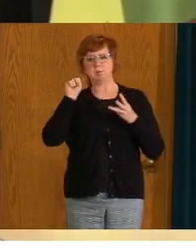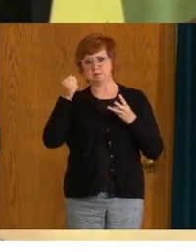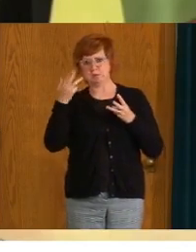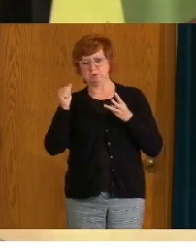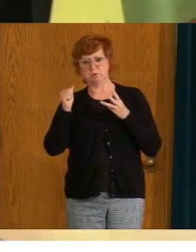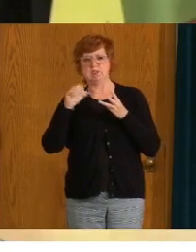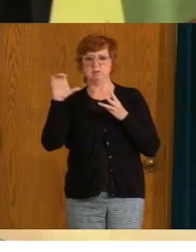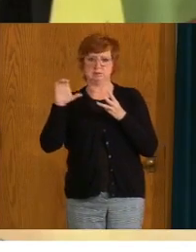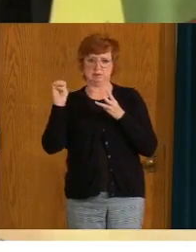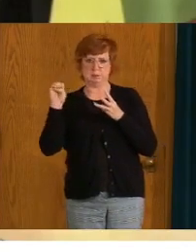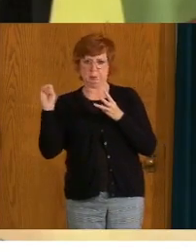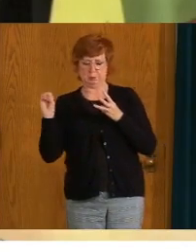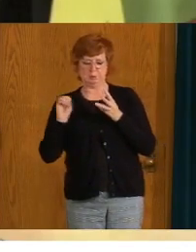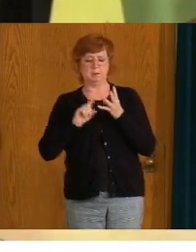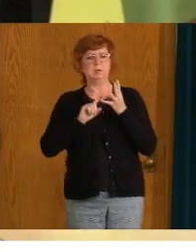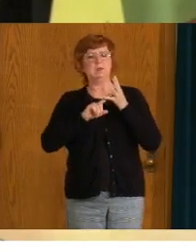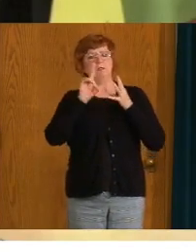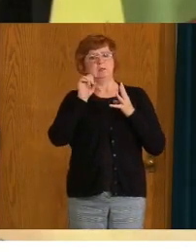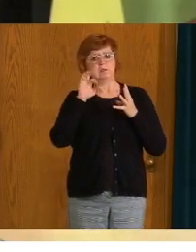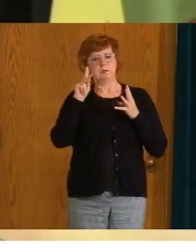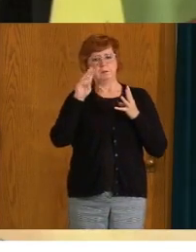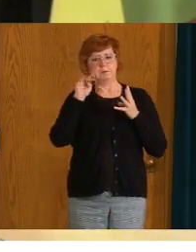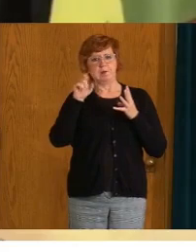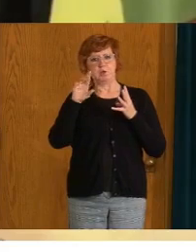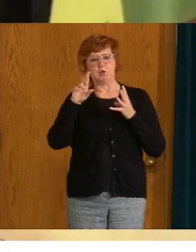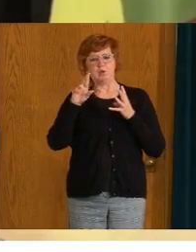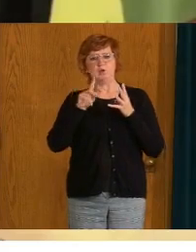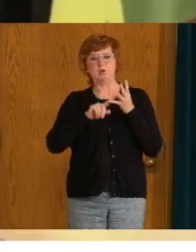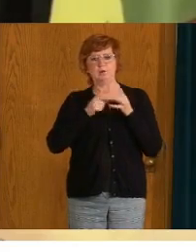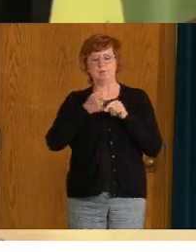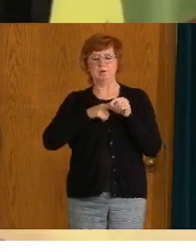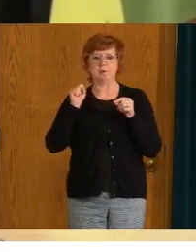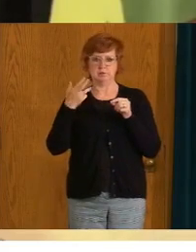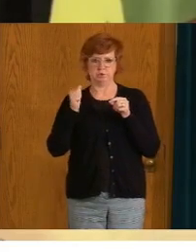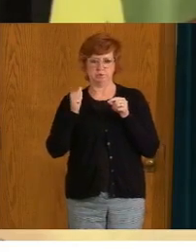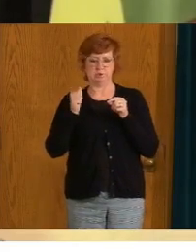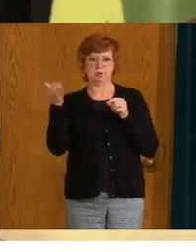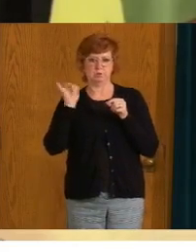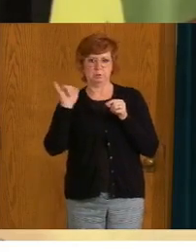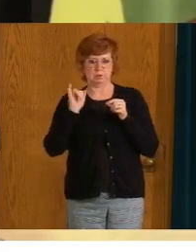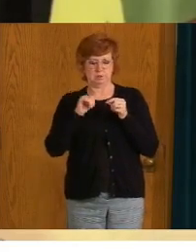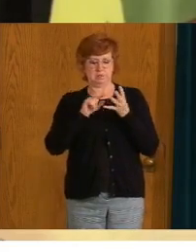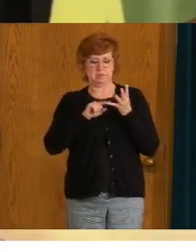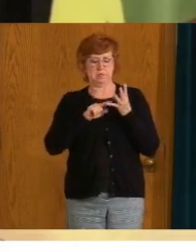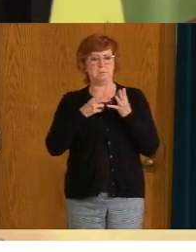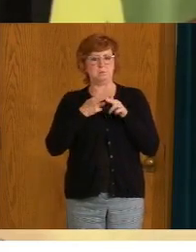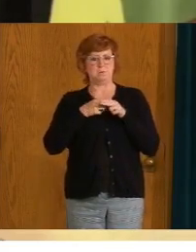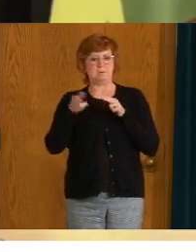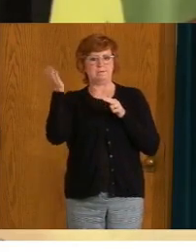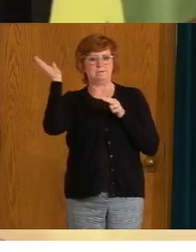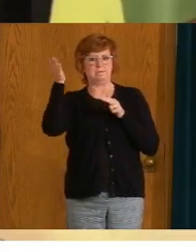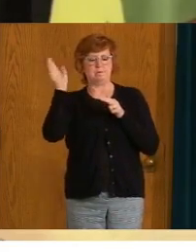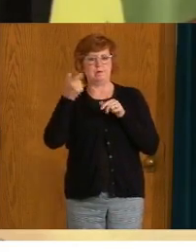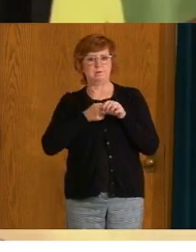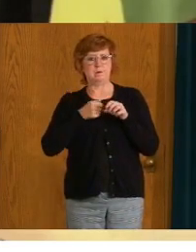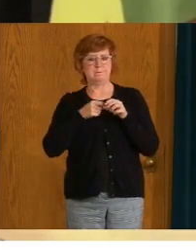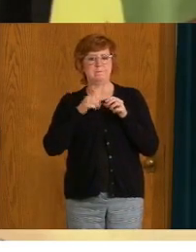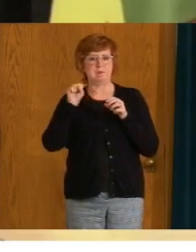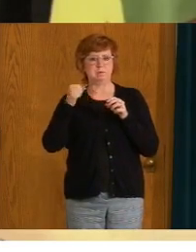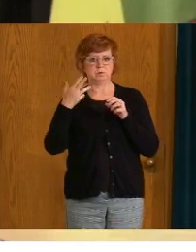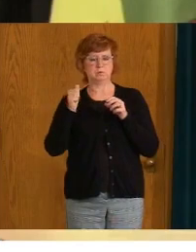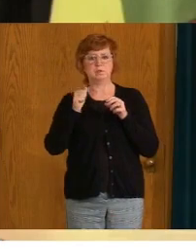Miller. Premier will have some opening comments, and I believe there's also a brief presentation from the SHA regarding the first